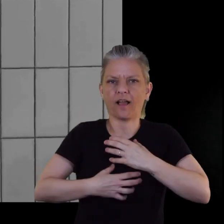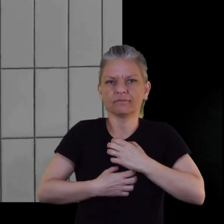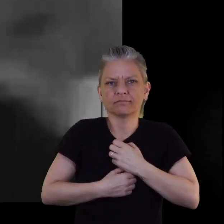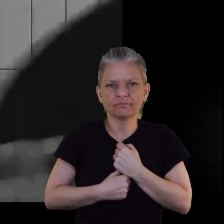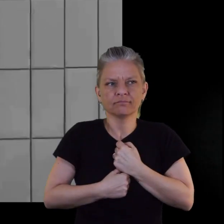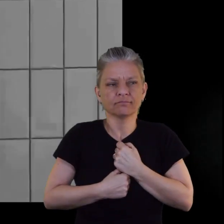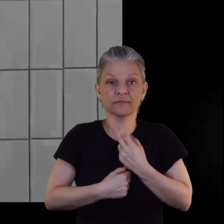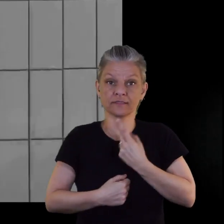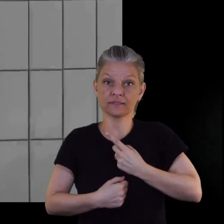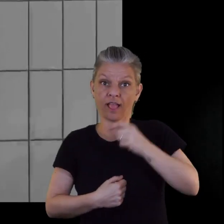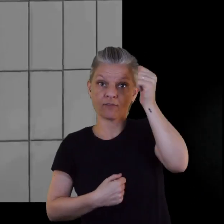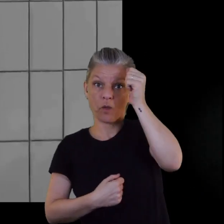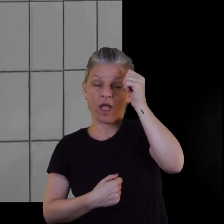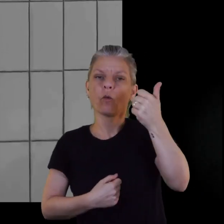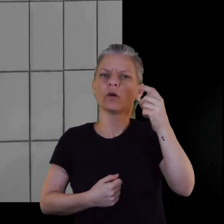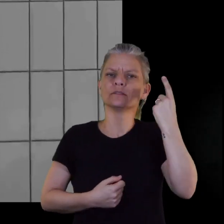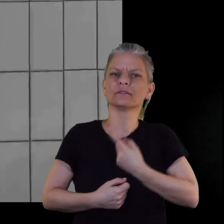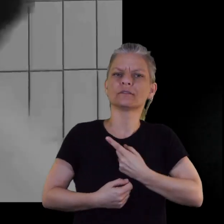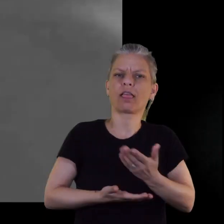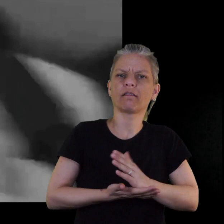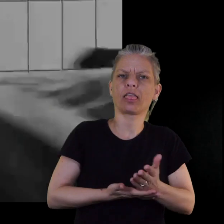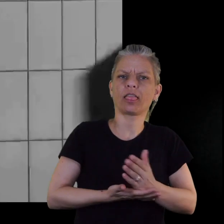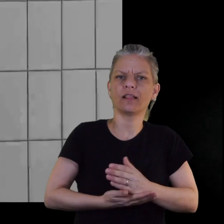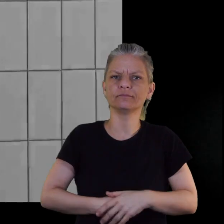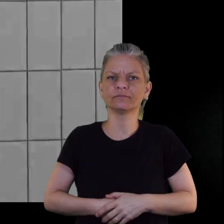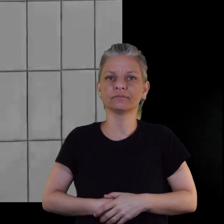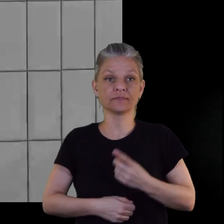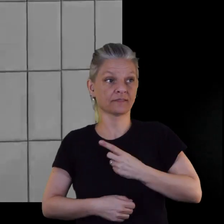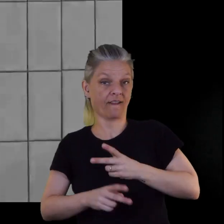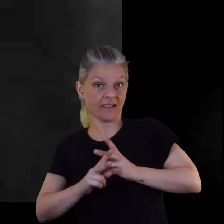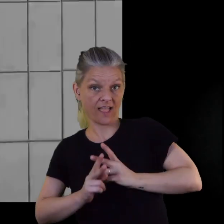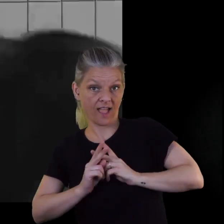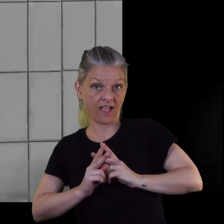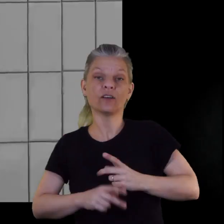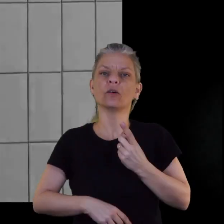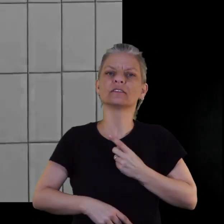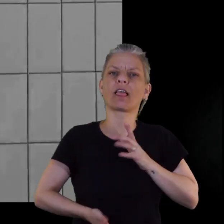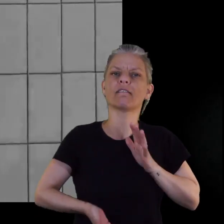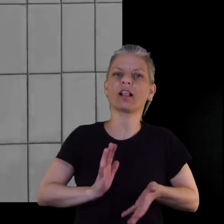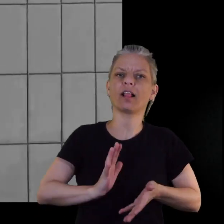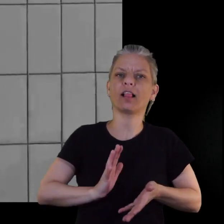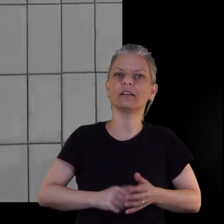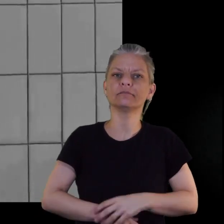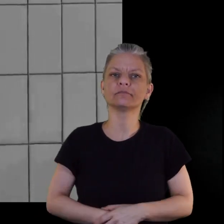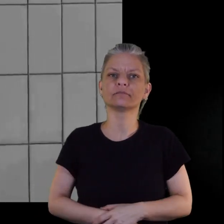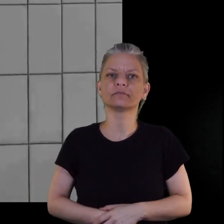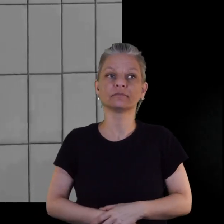or self-conscious, self-care or self-construct, self-deprecate but